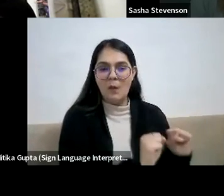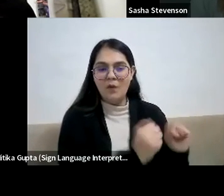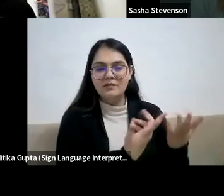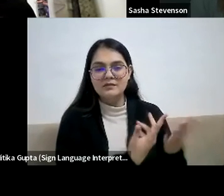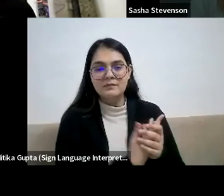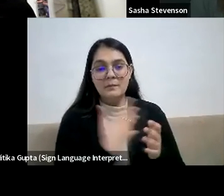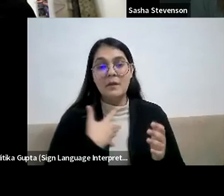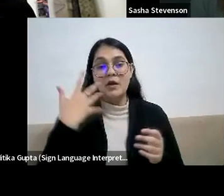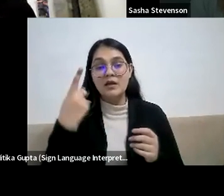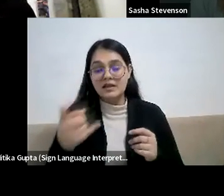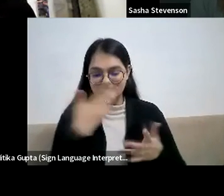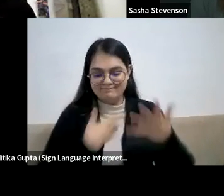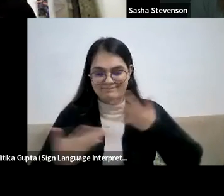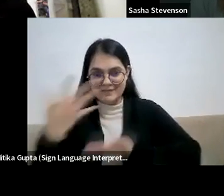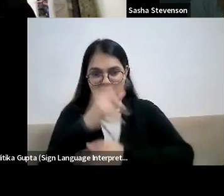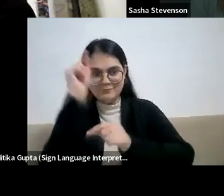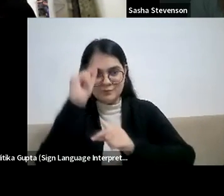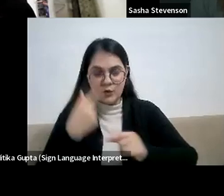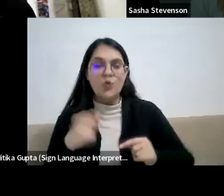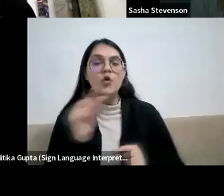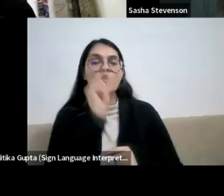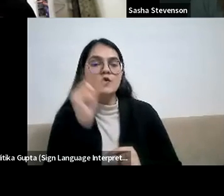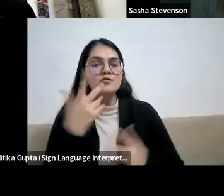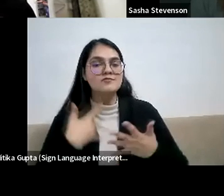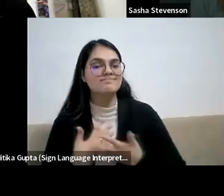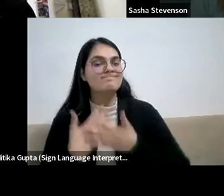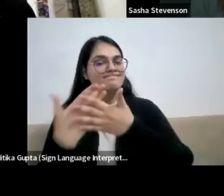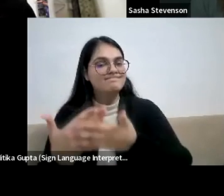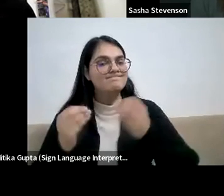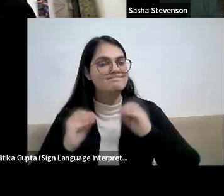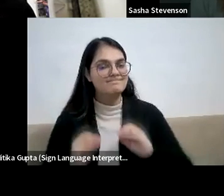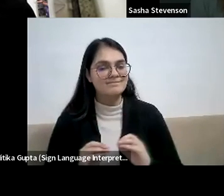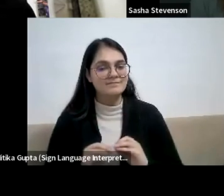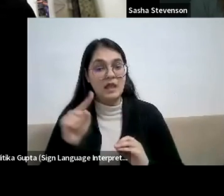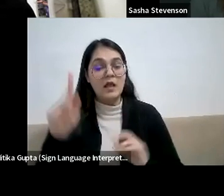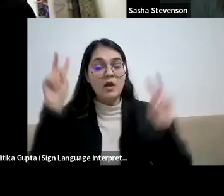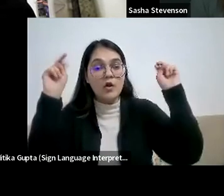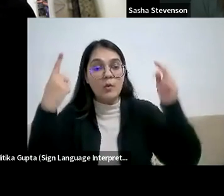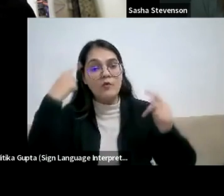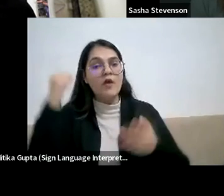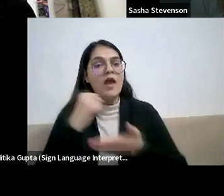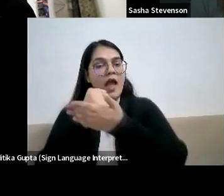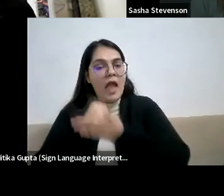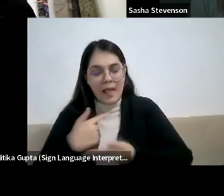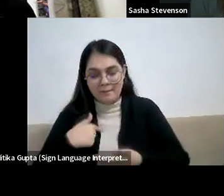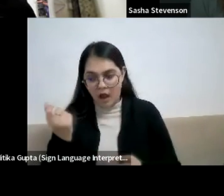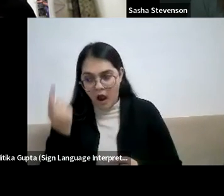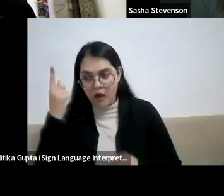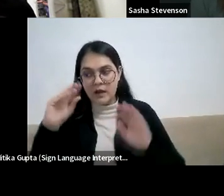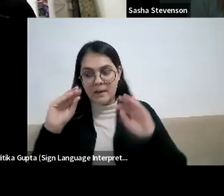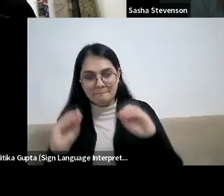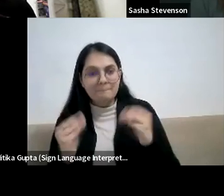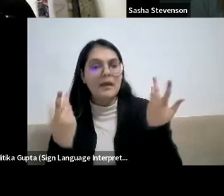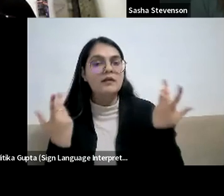So I think this discussion has been a useful contribution in terms of helping us better understand how we